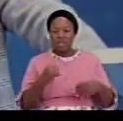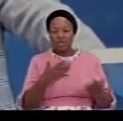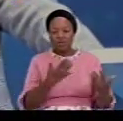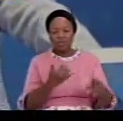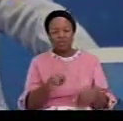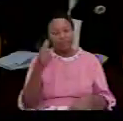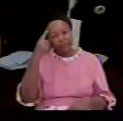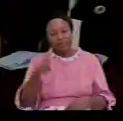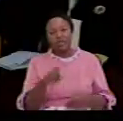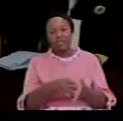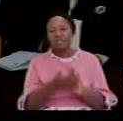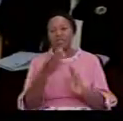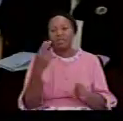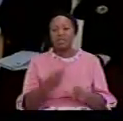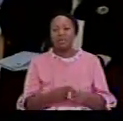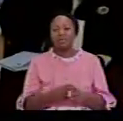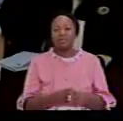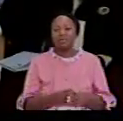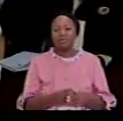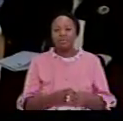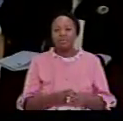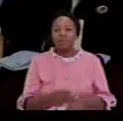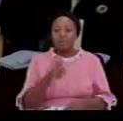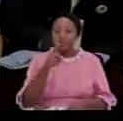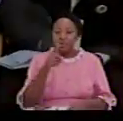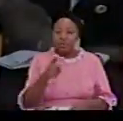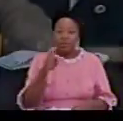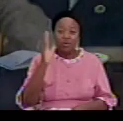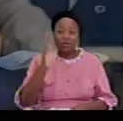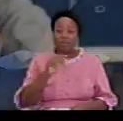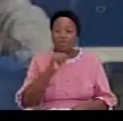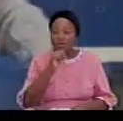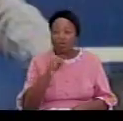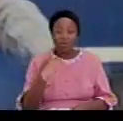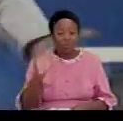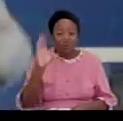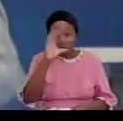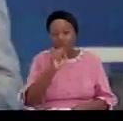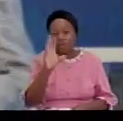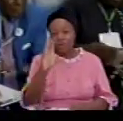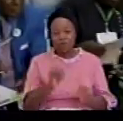for you. You will not miss your miracle.